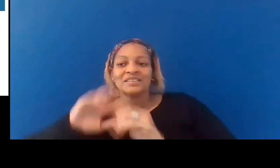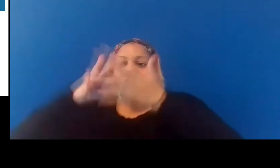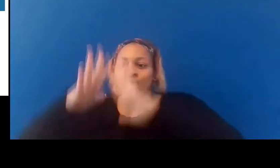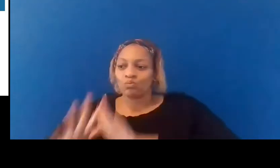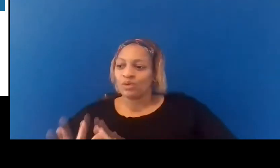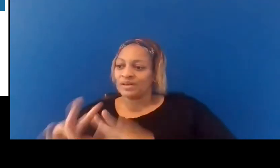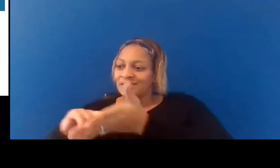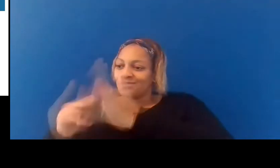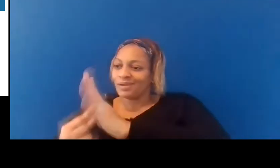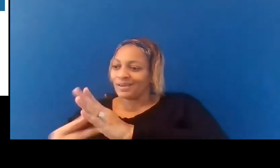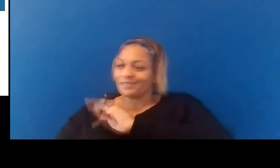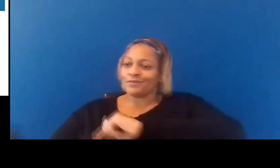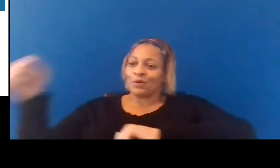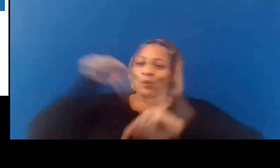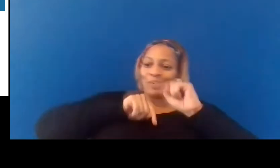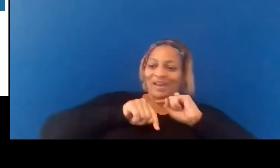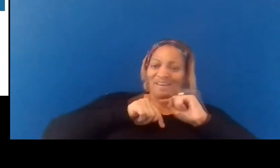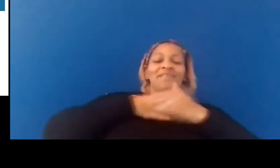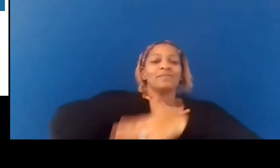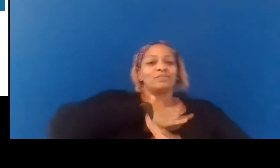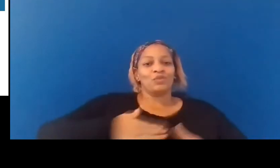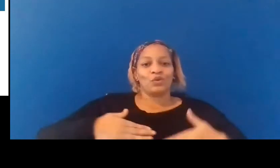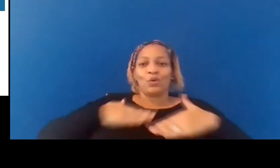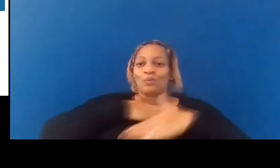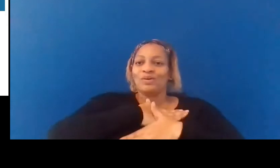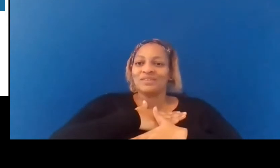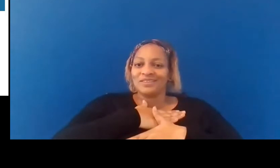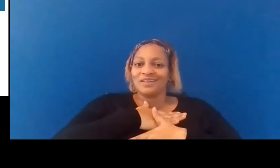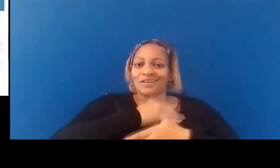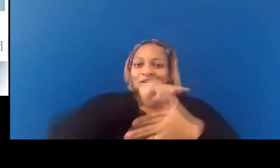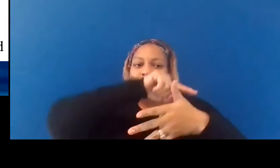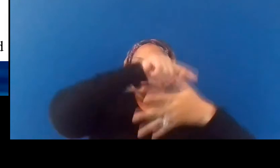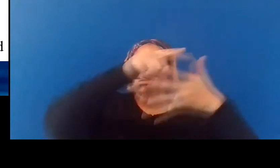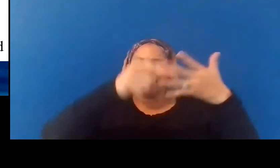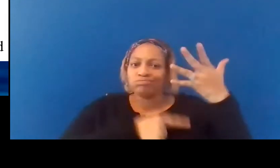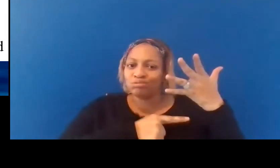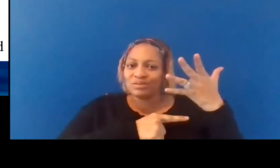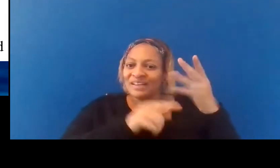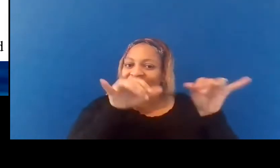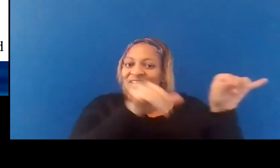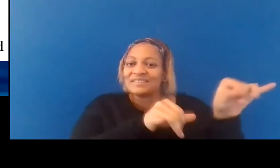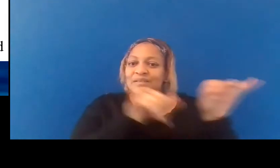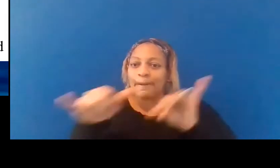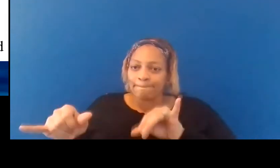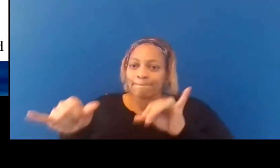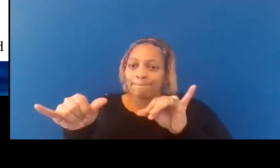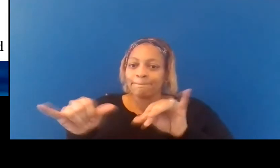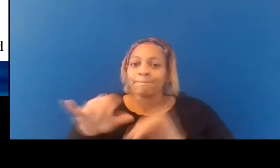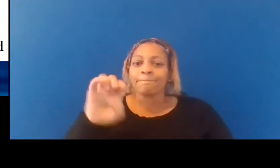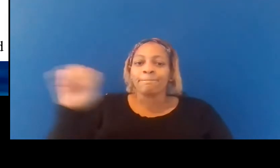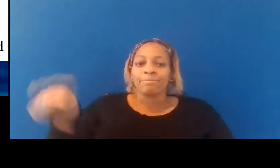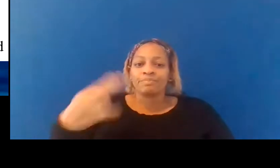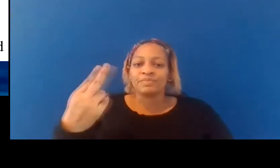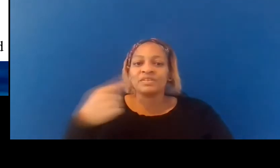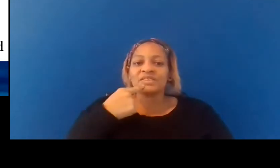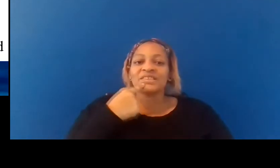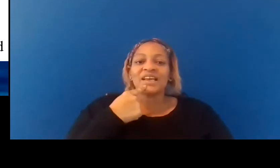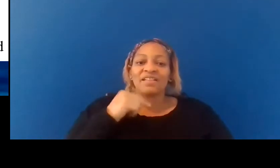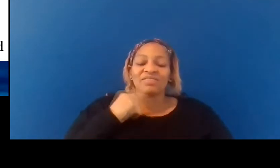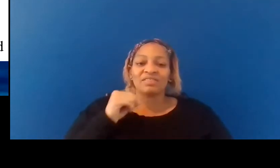appreciate. All one and the same. Ernest Holmes says, there is an invisible